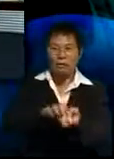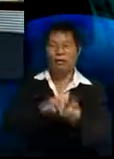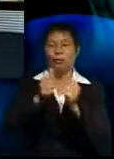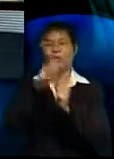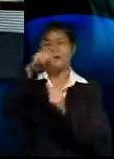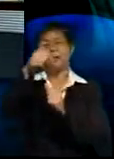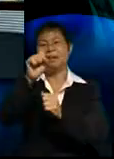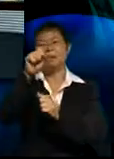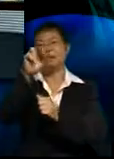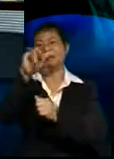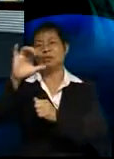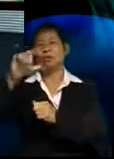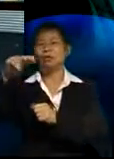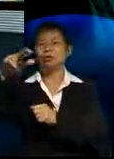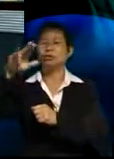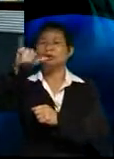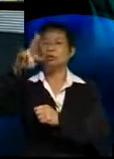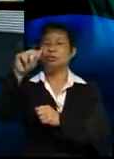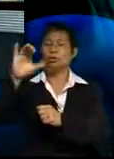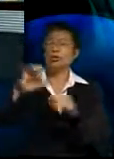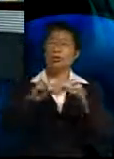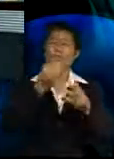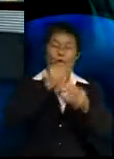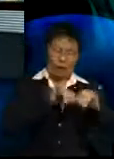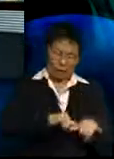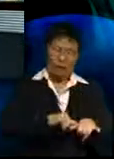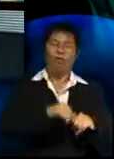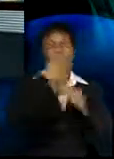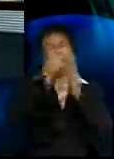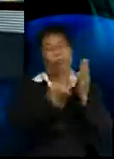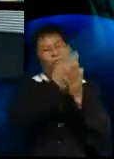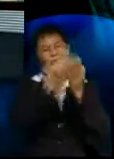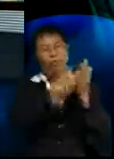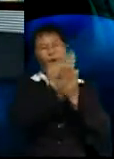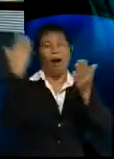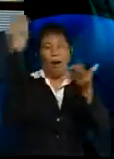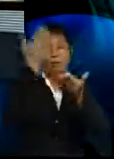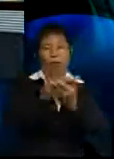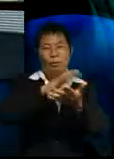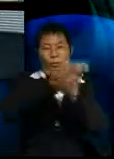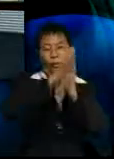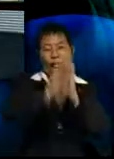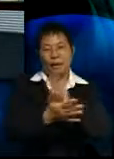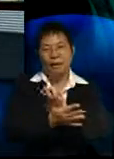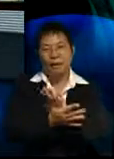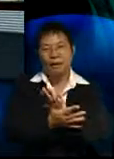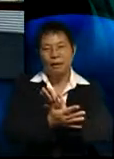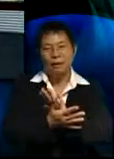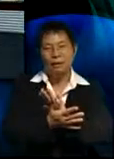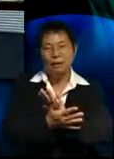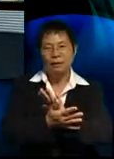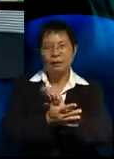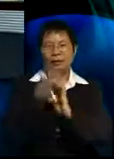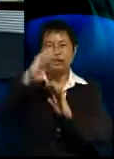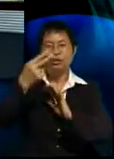juice. Food stays in the stomach for a few hours until it becomes like a thick soup called